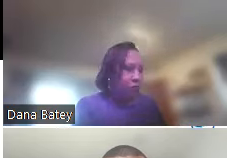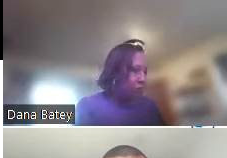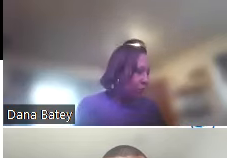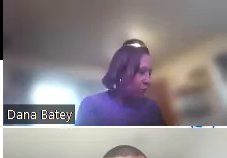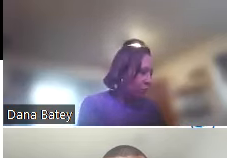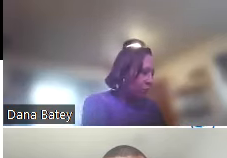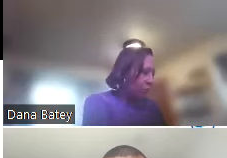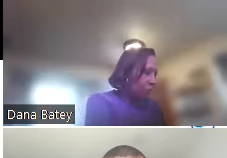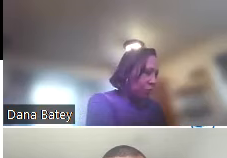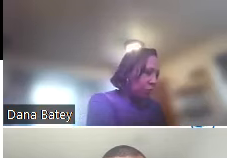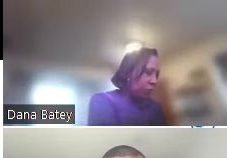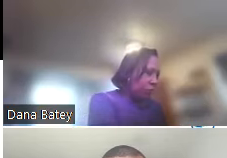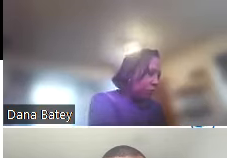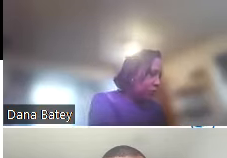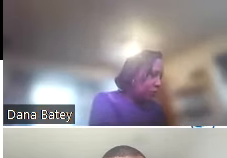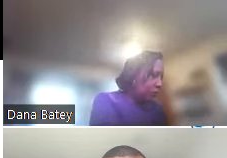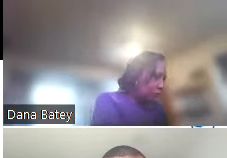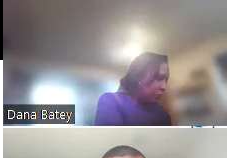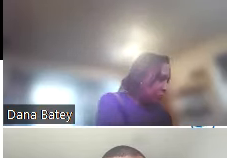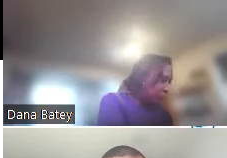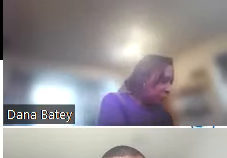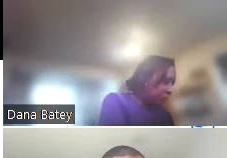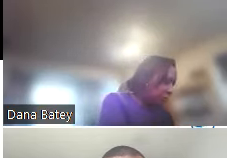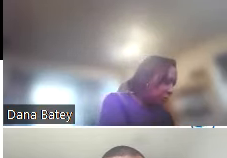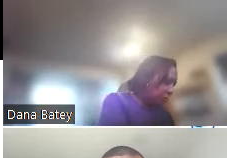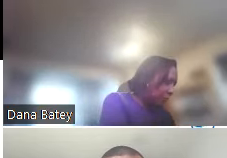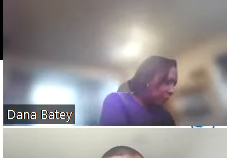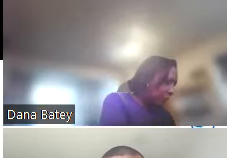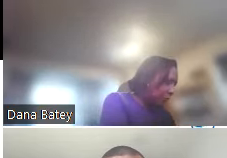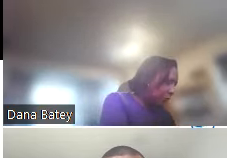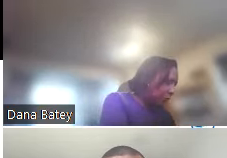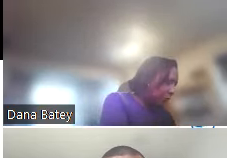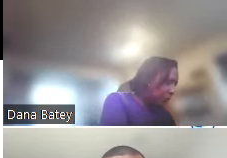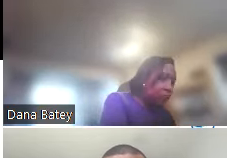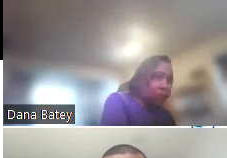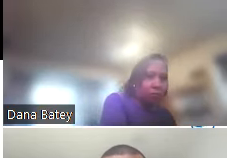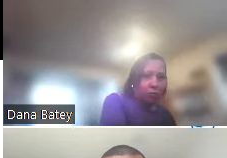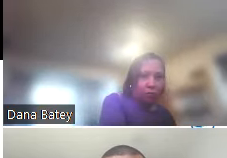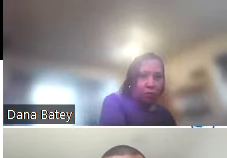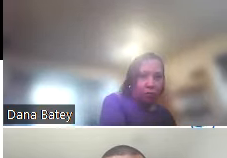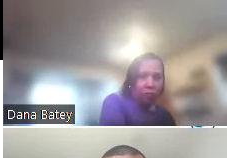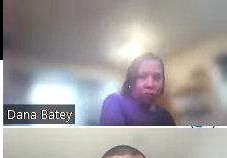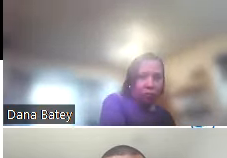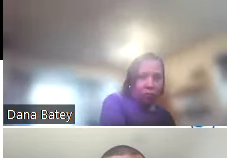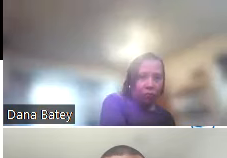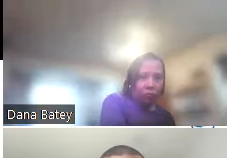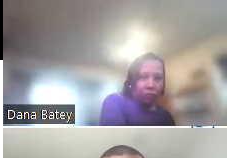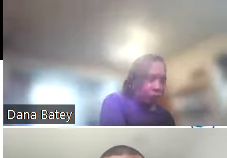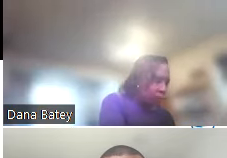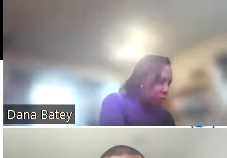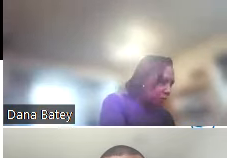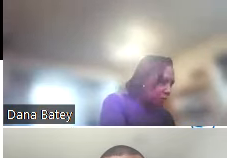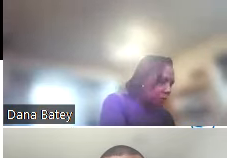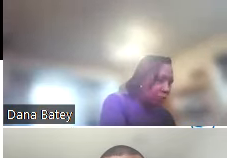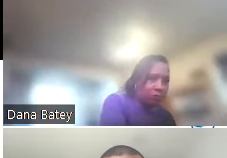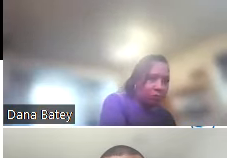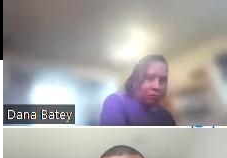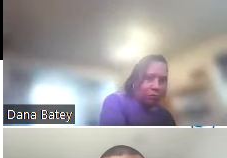too. And so that helped us to really see where the disparities were existing in our communities. Of course, healthcare providers